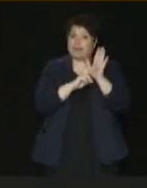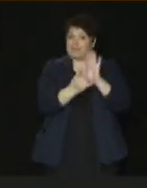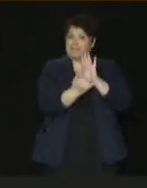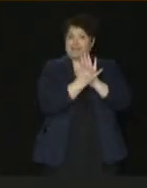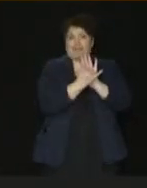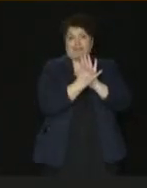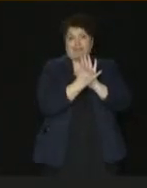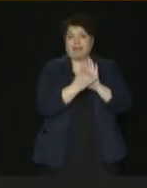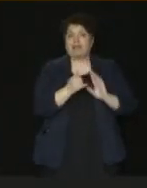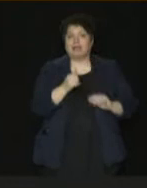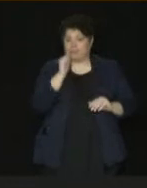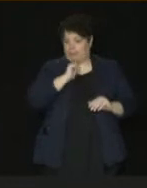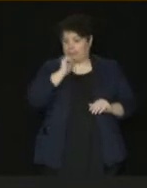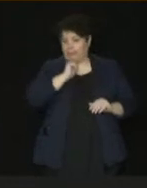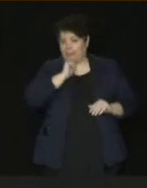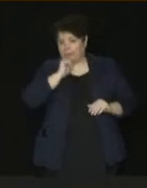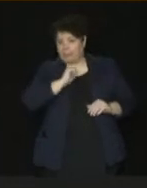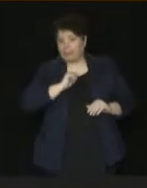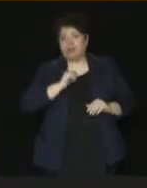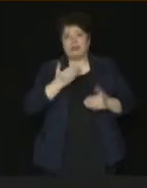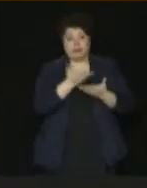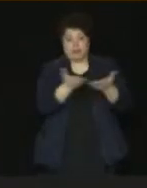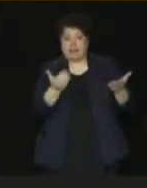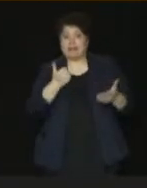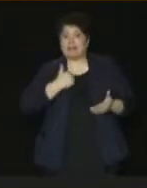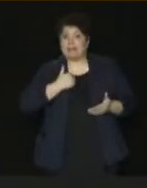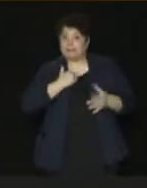to ensure the safety of Canadians.